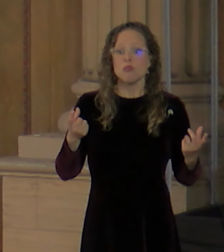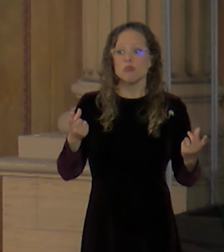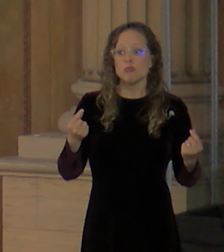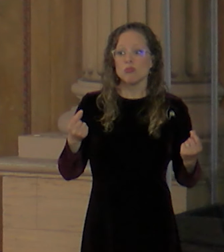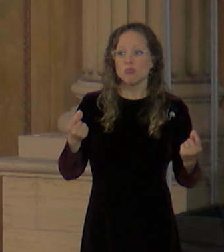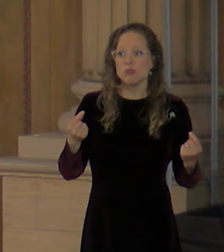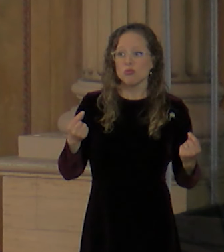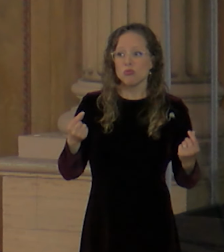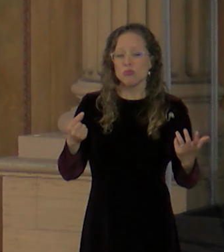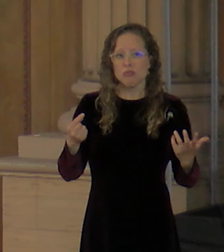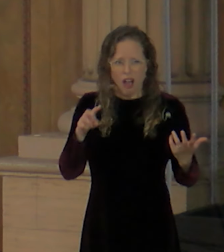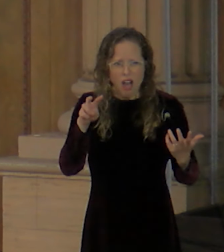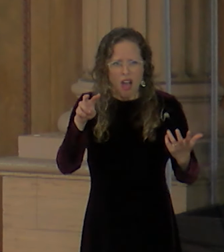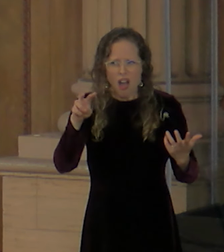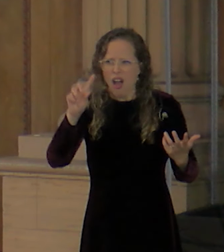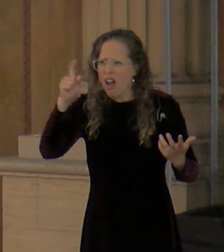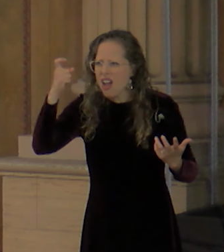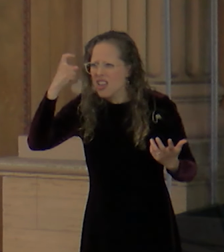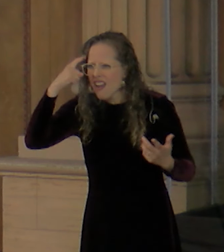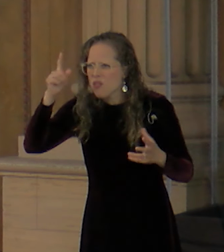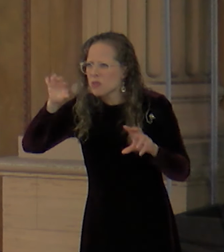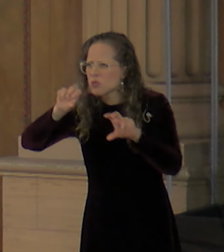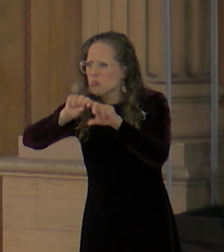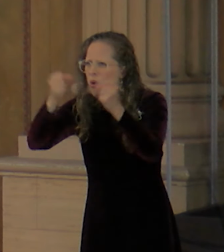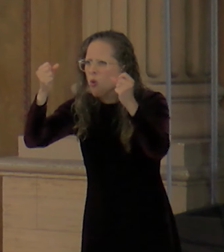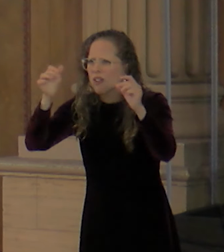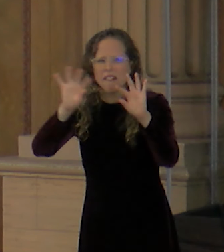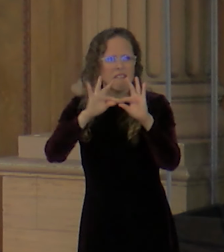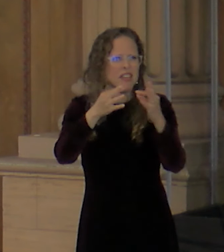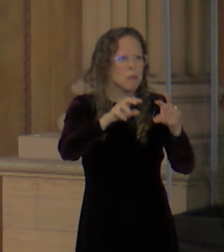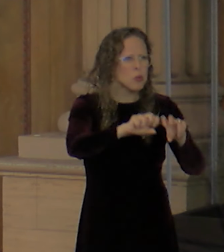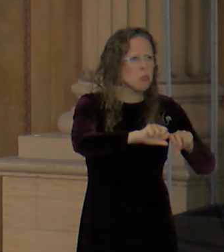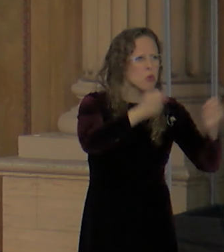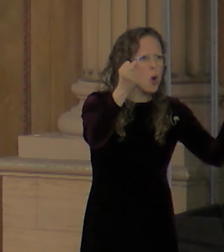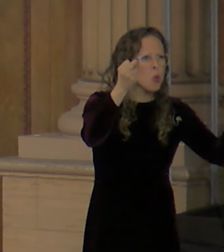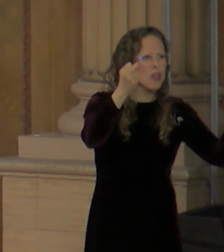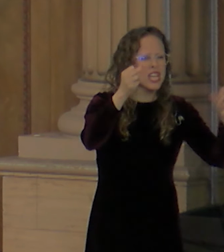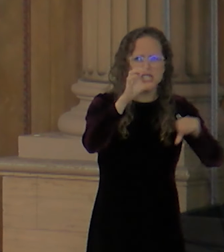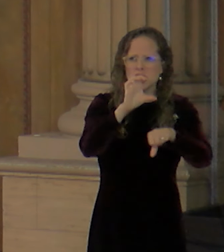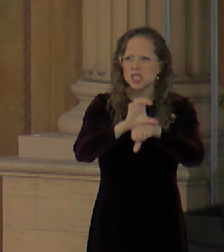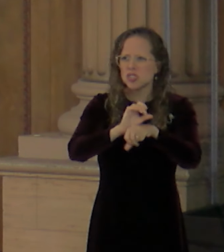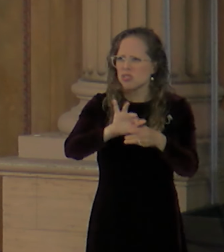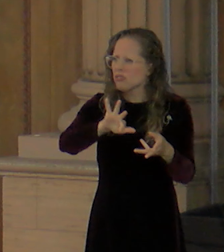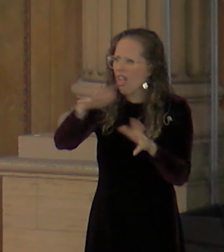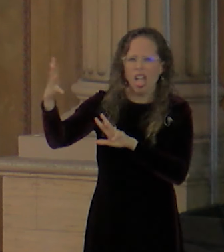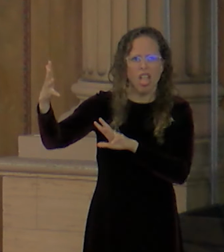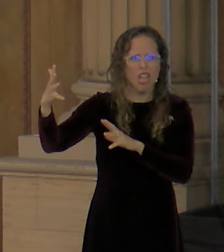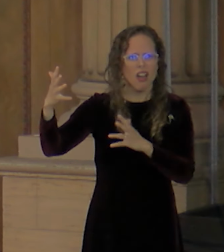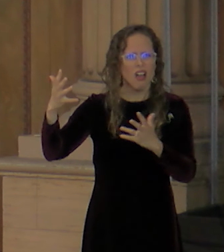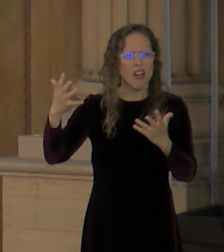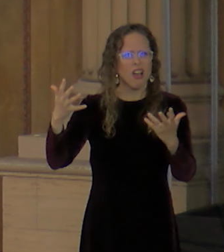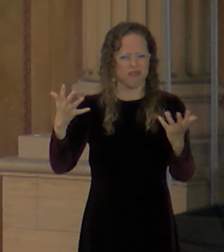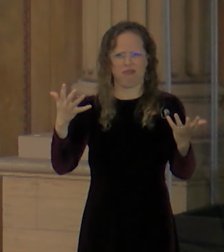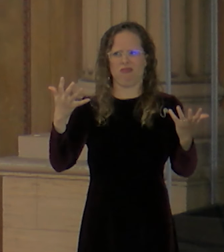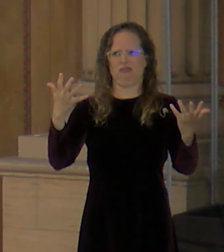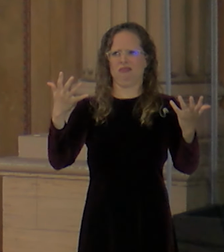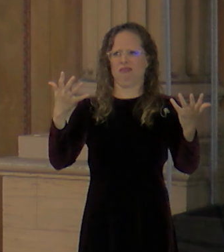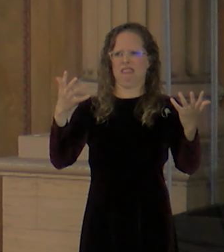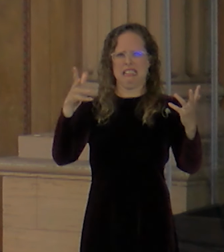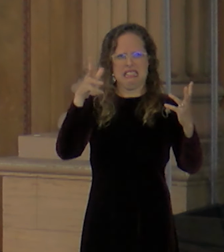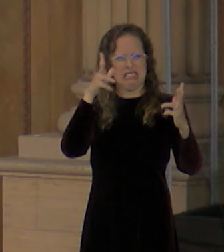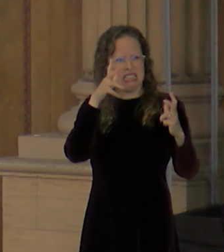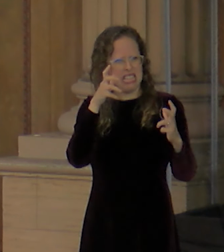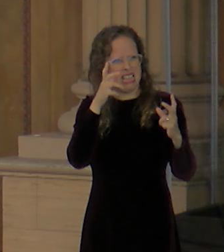see broken government and broken families and broken churches and hopeless situations. We've crashed into the reality of evil and